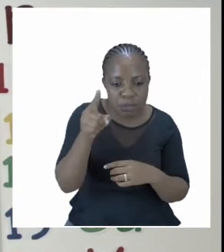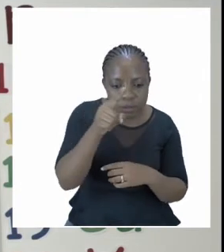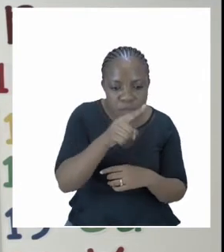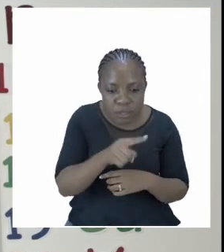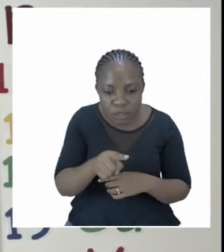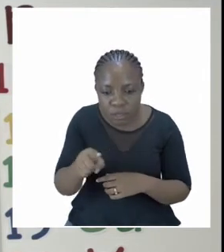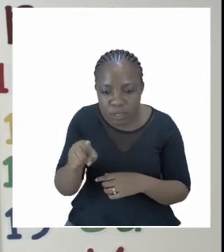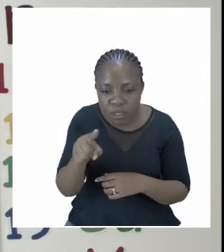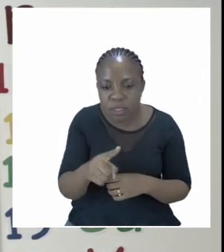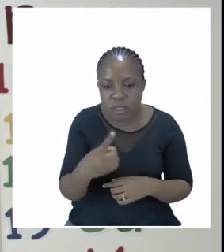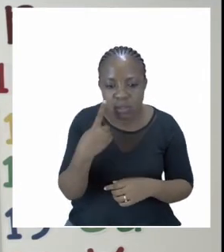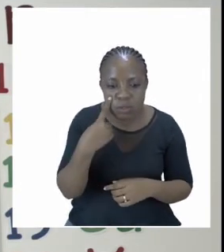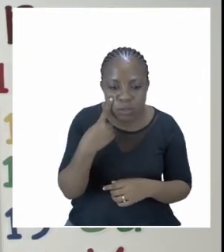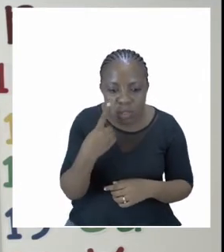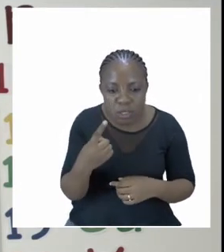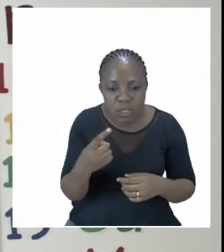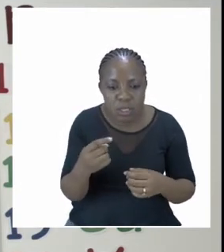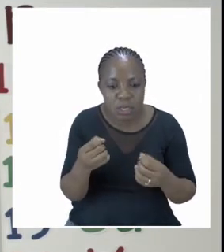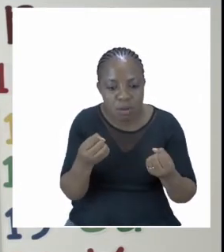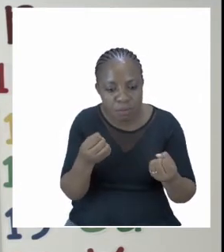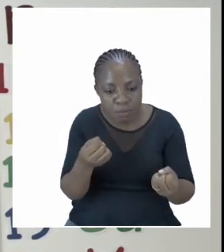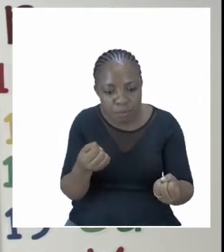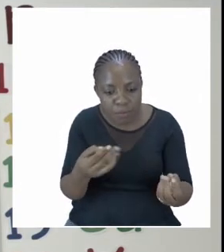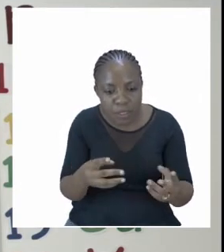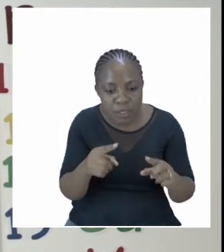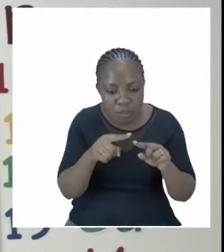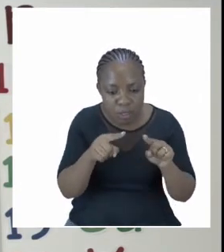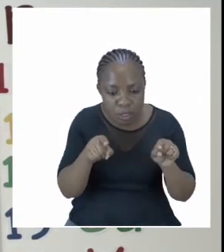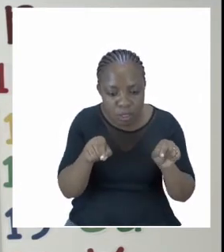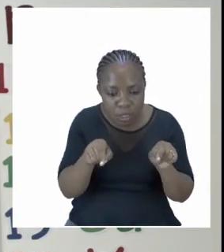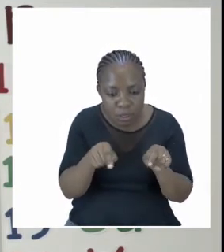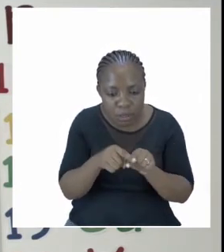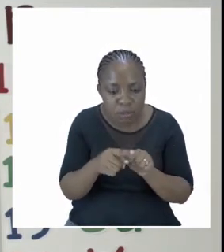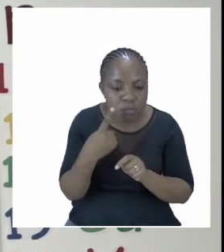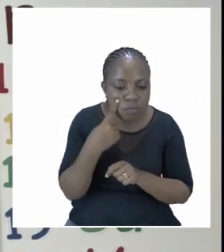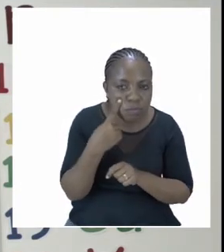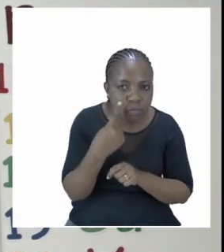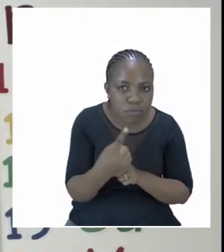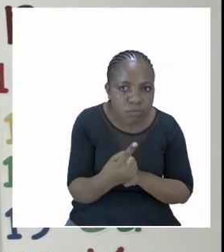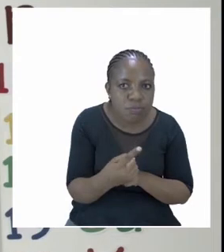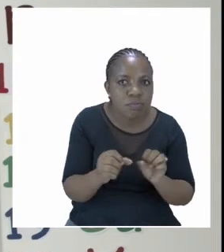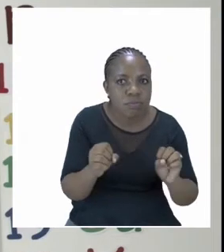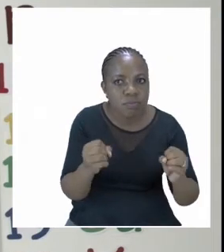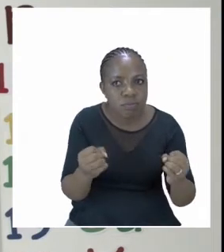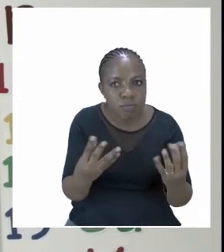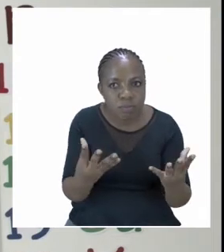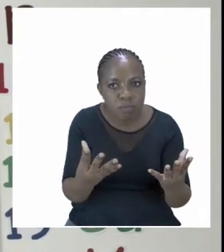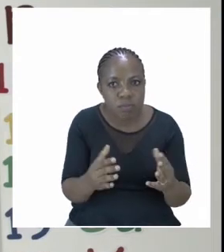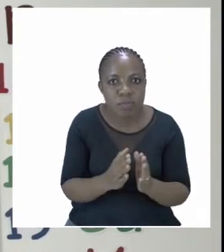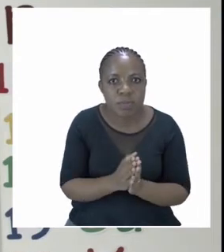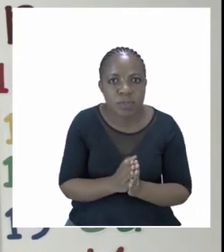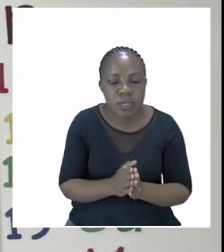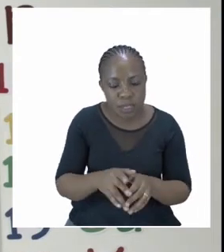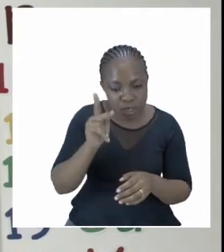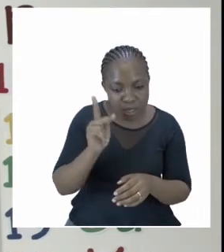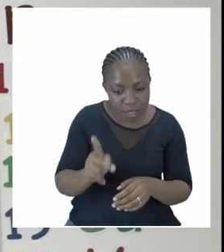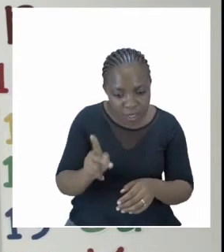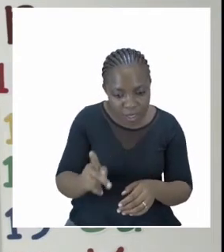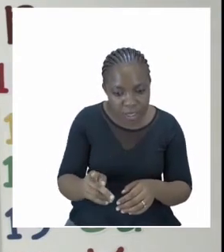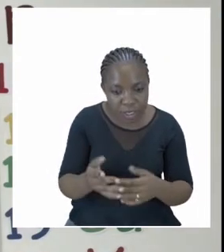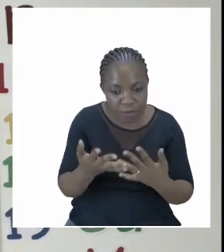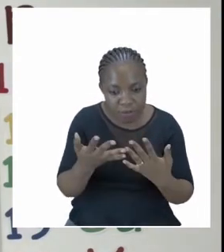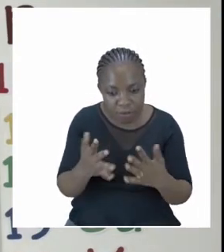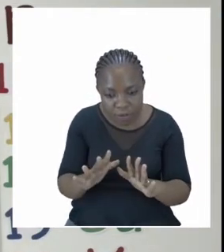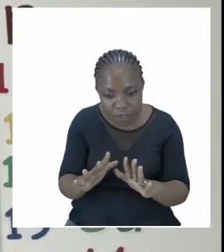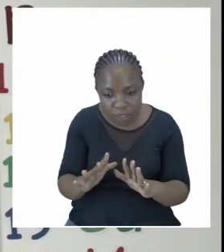many squares you can see. Then you're going to match the correct number that you